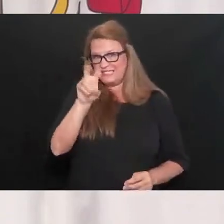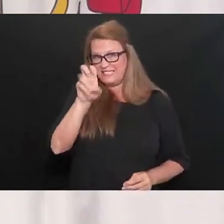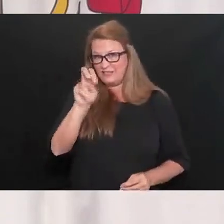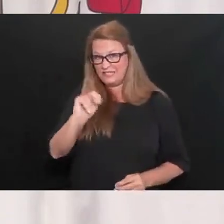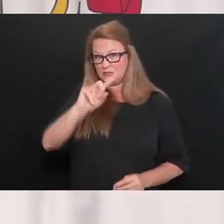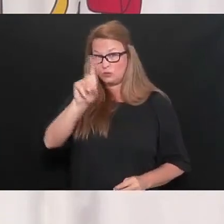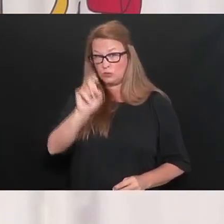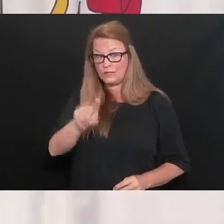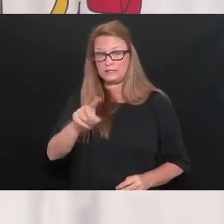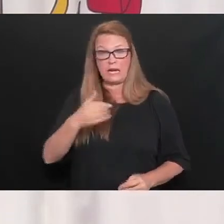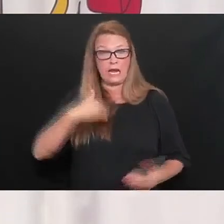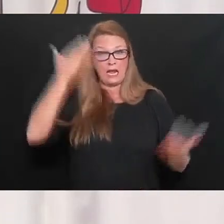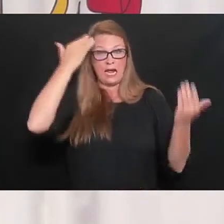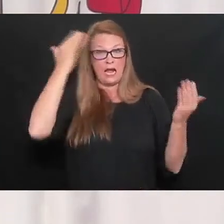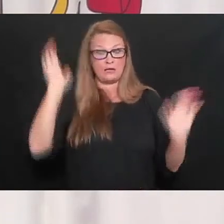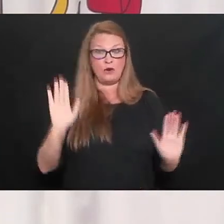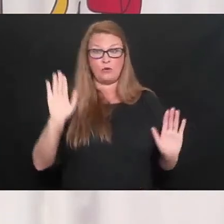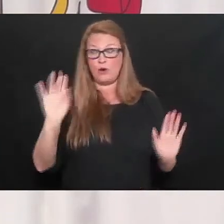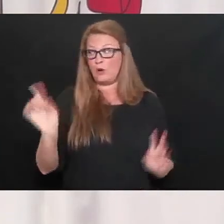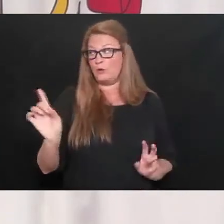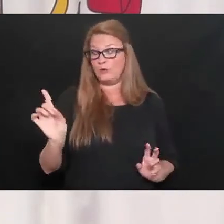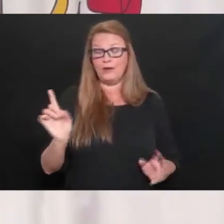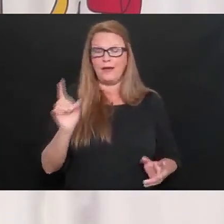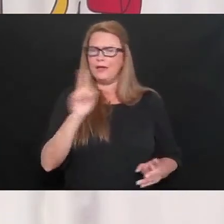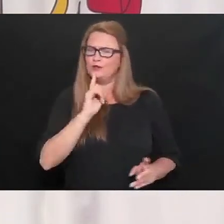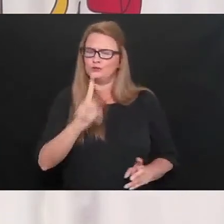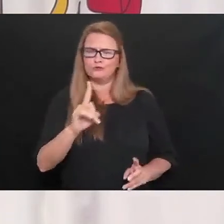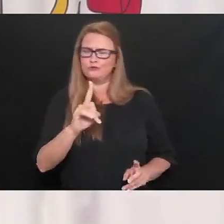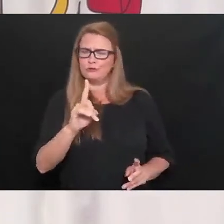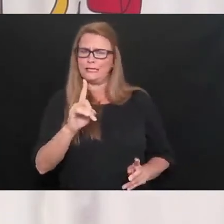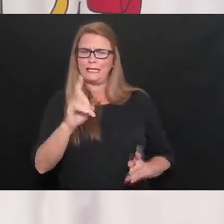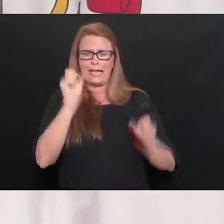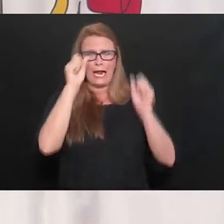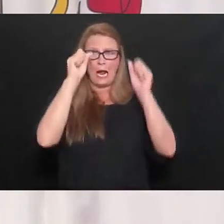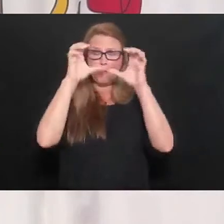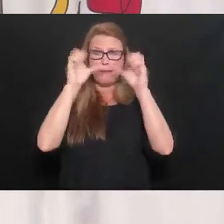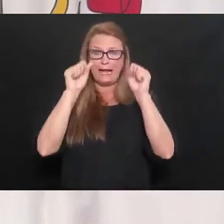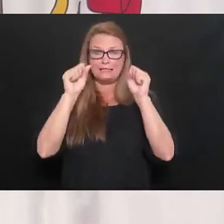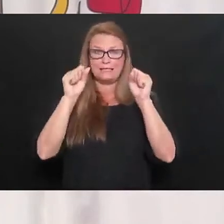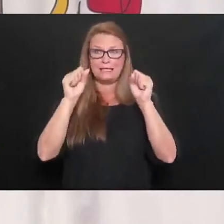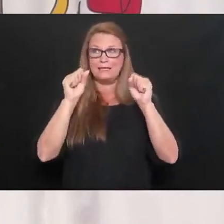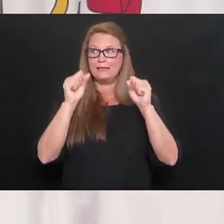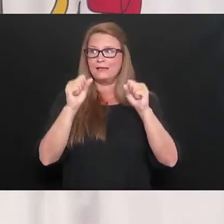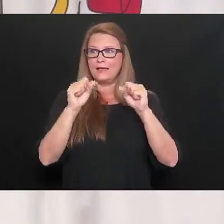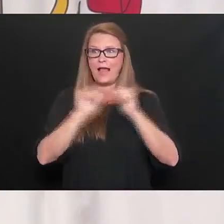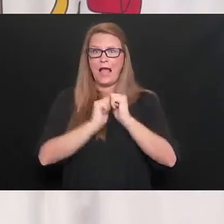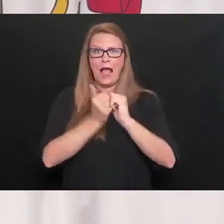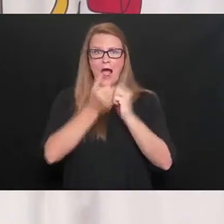know where. It's always amazing how people, leak different things and everything.